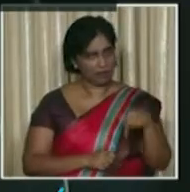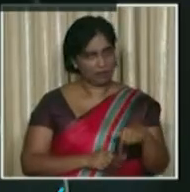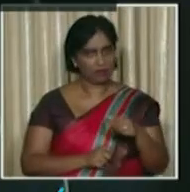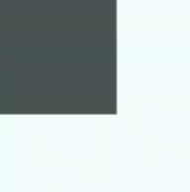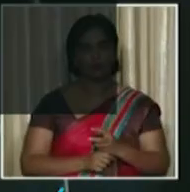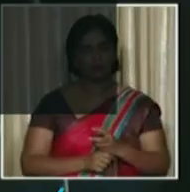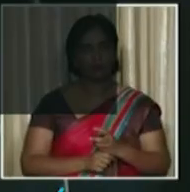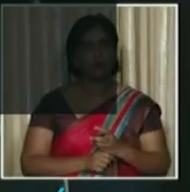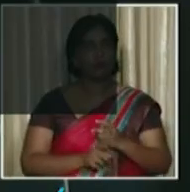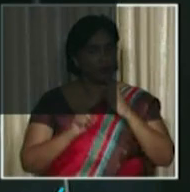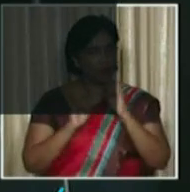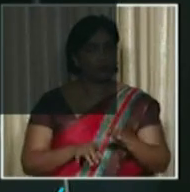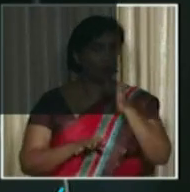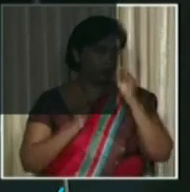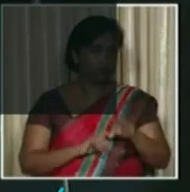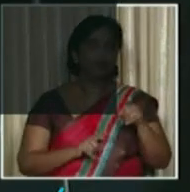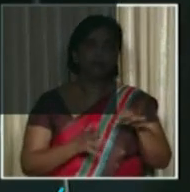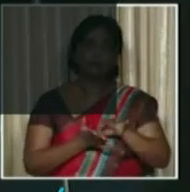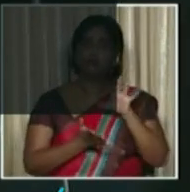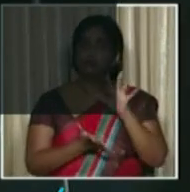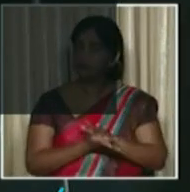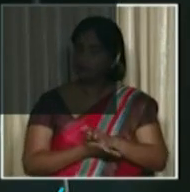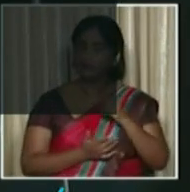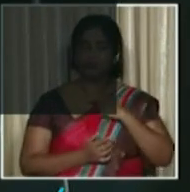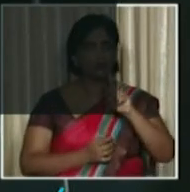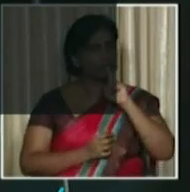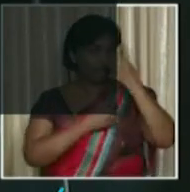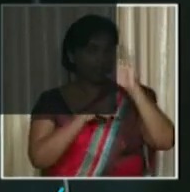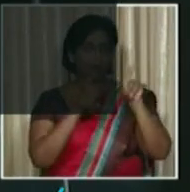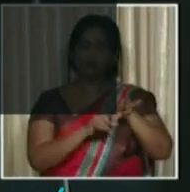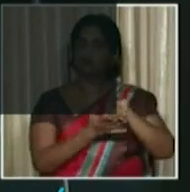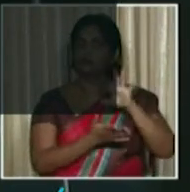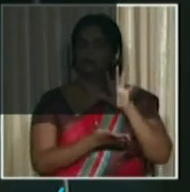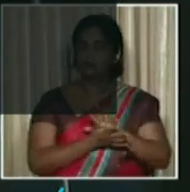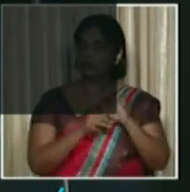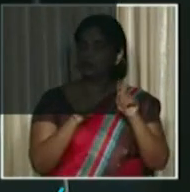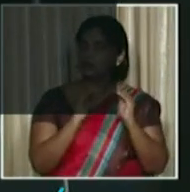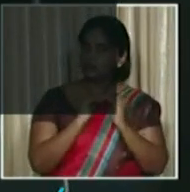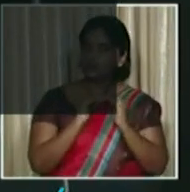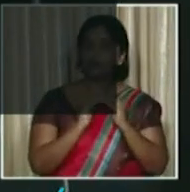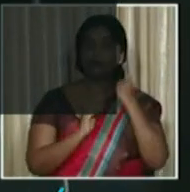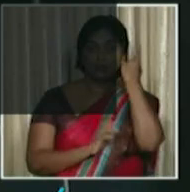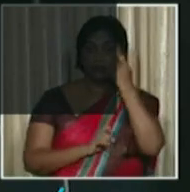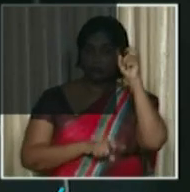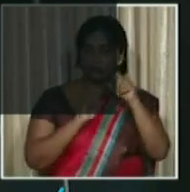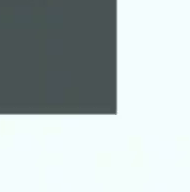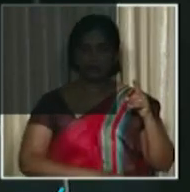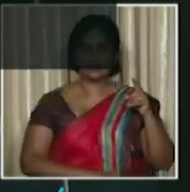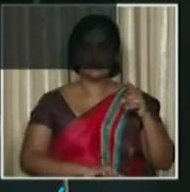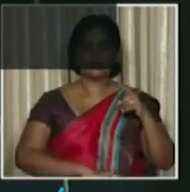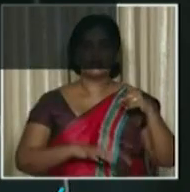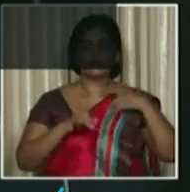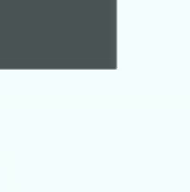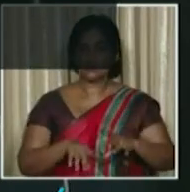scientifically proven, various epidemiologists and virologists have confirmed that no virus can spread through groundwater?